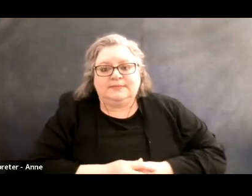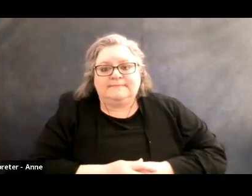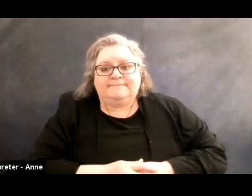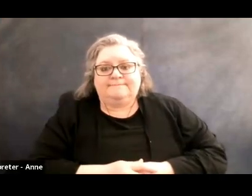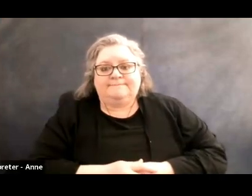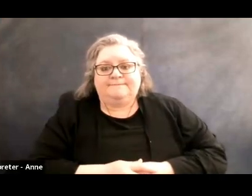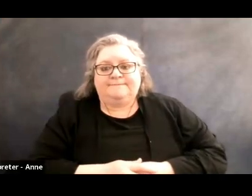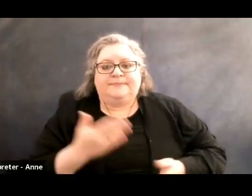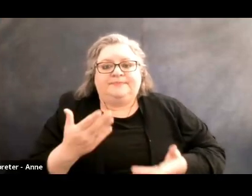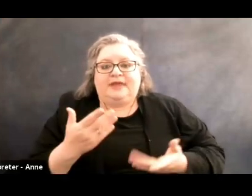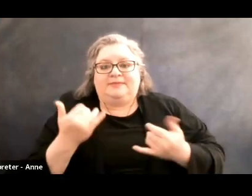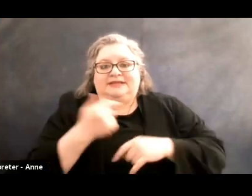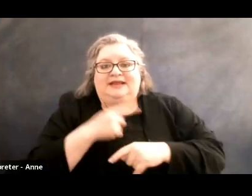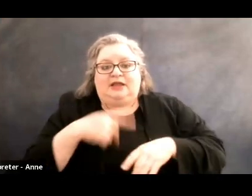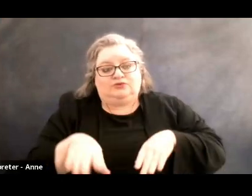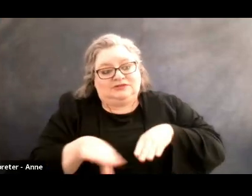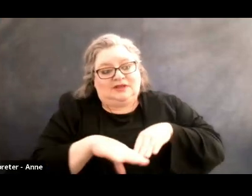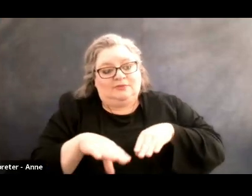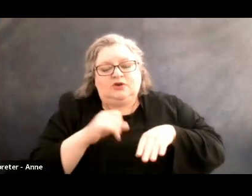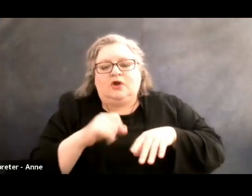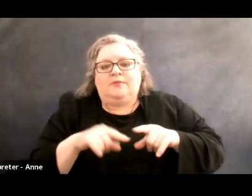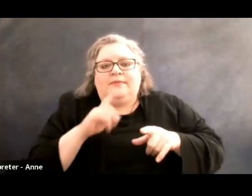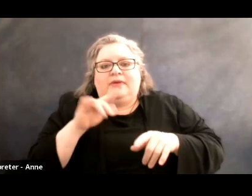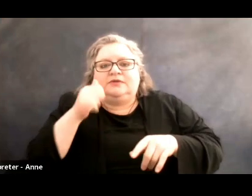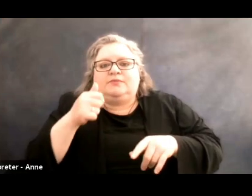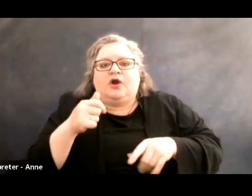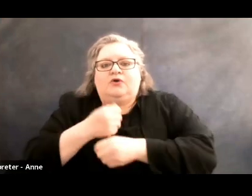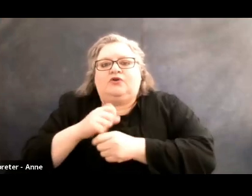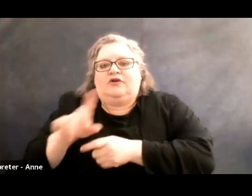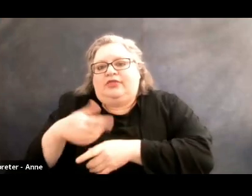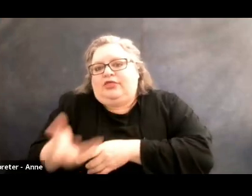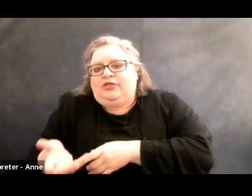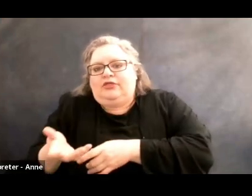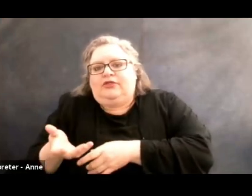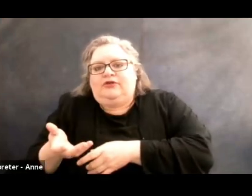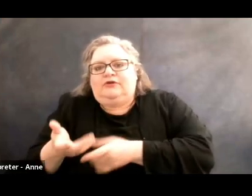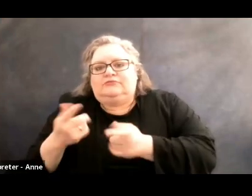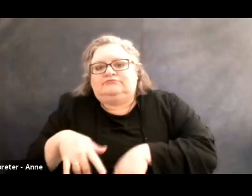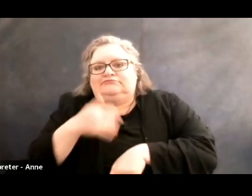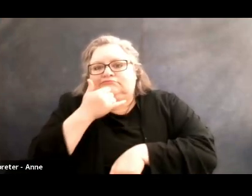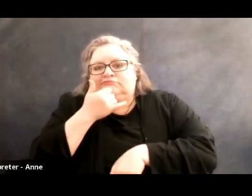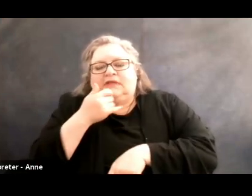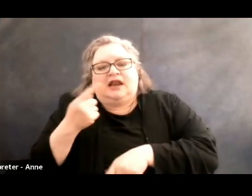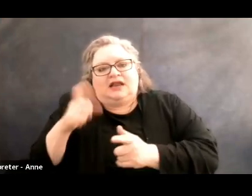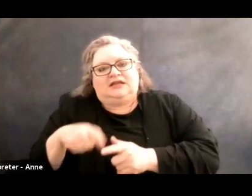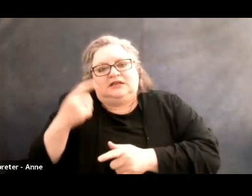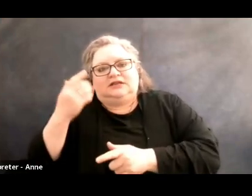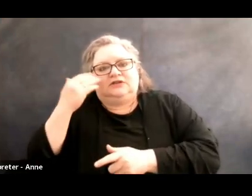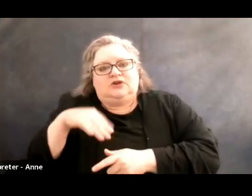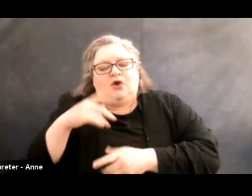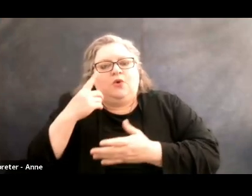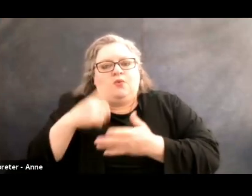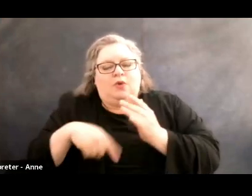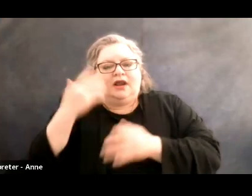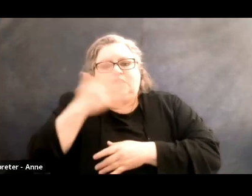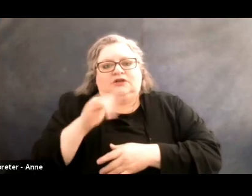it's a stubbed toe today. Tomorrow it's, I spilled my coffee. And I need to know what it looks like so that other